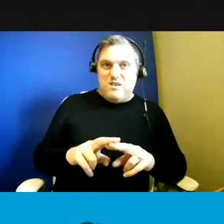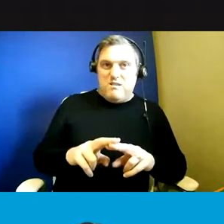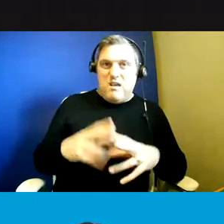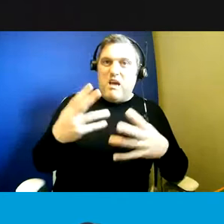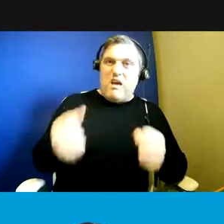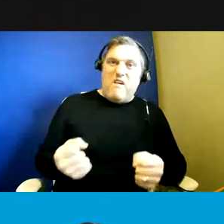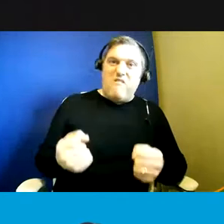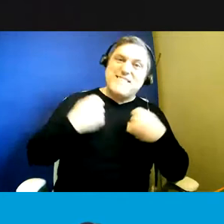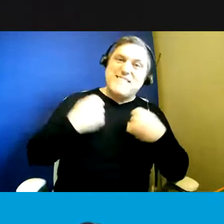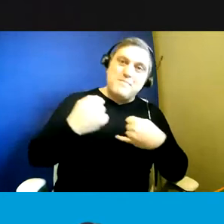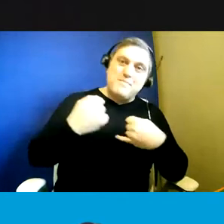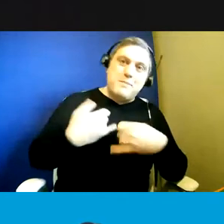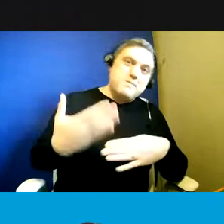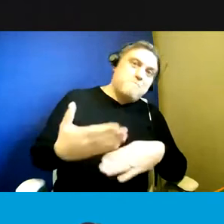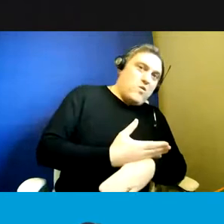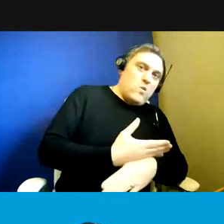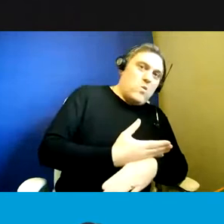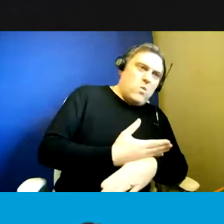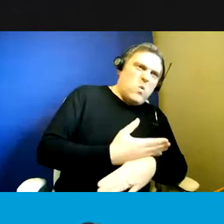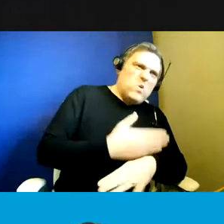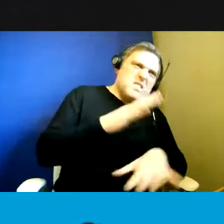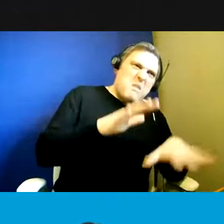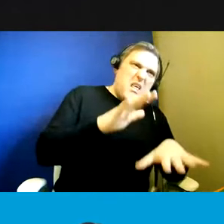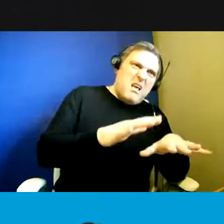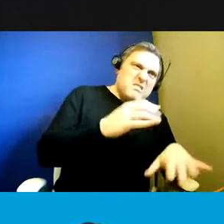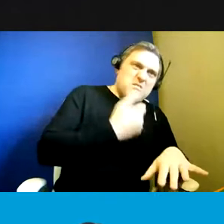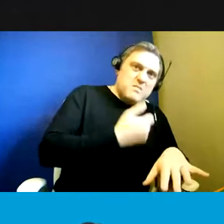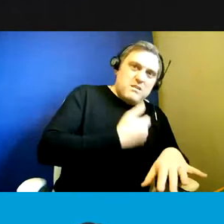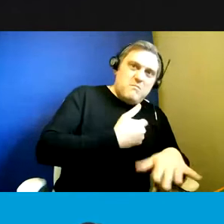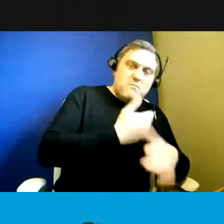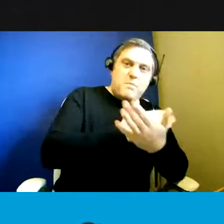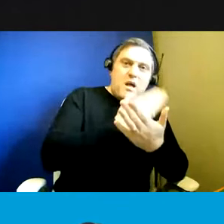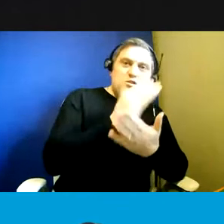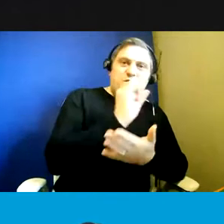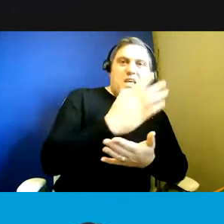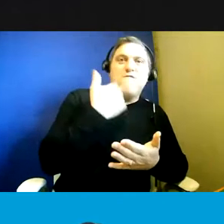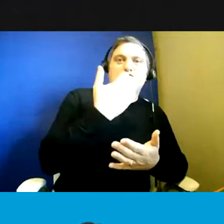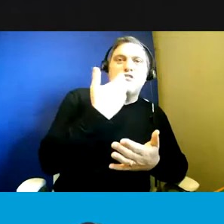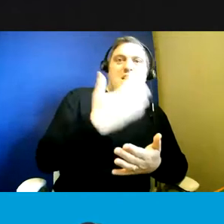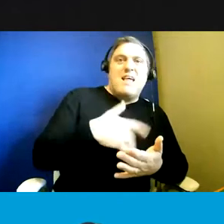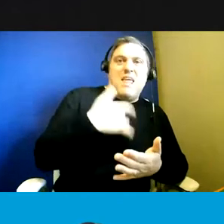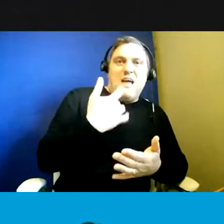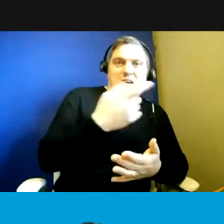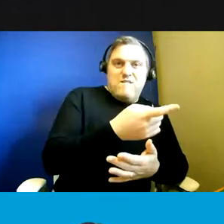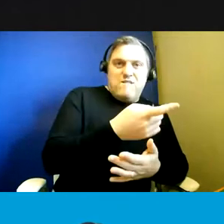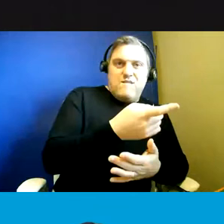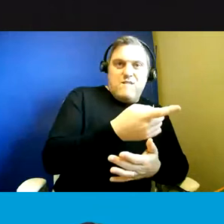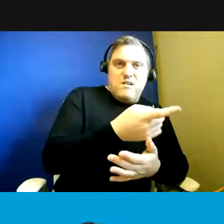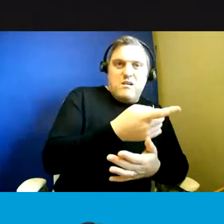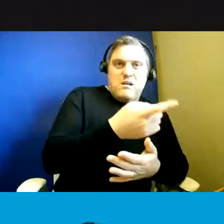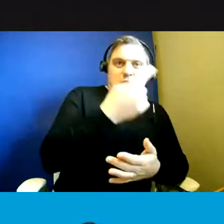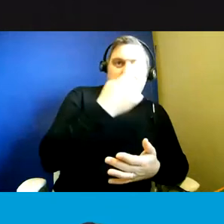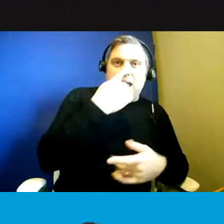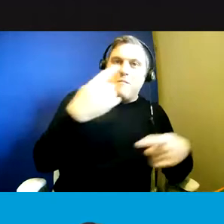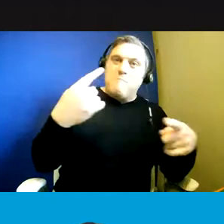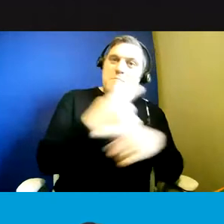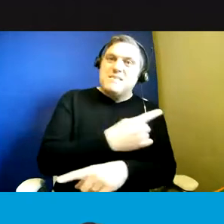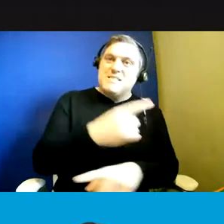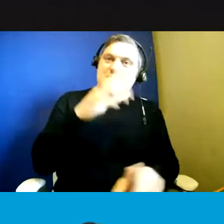prior to where we are now, and it was part of their day-to-day life, could the symptoms be